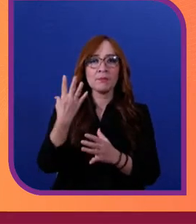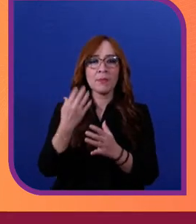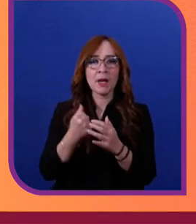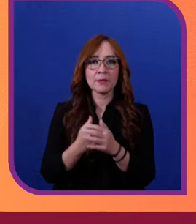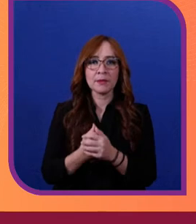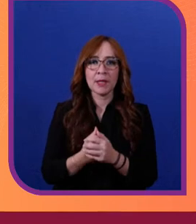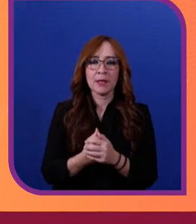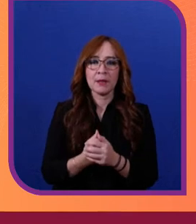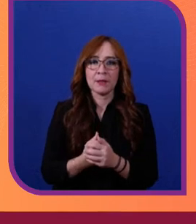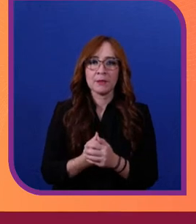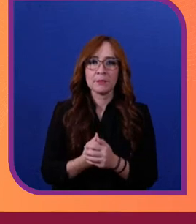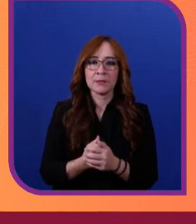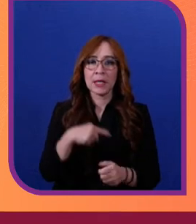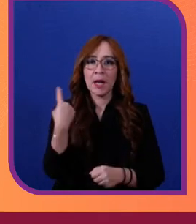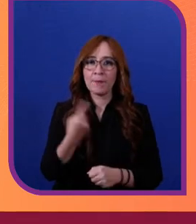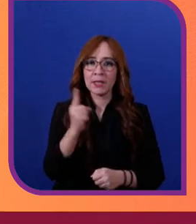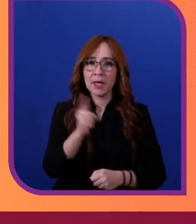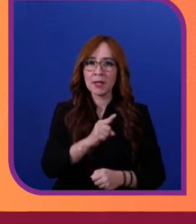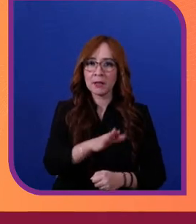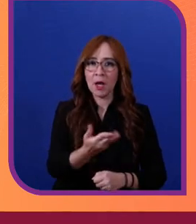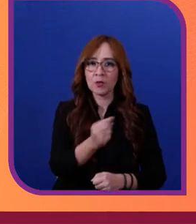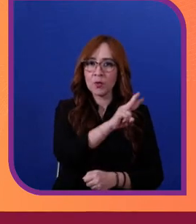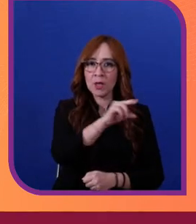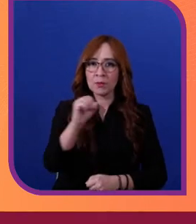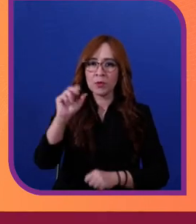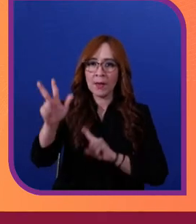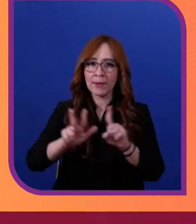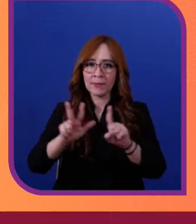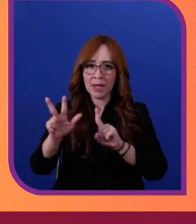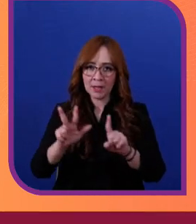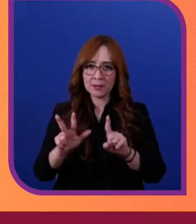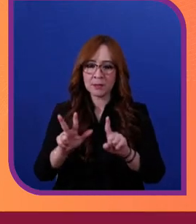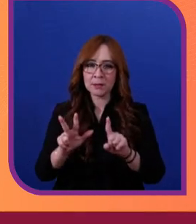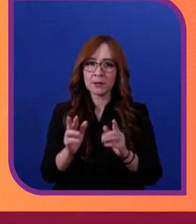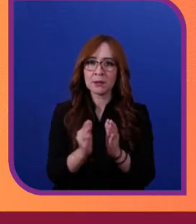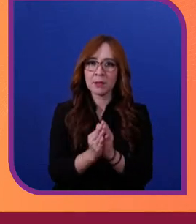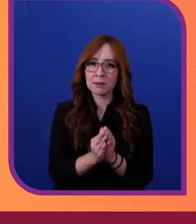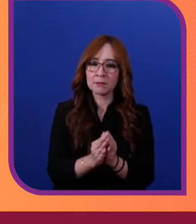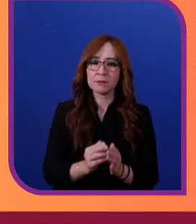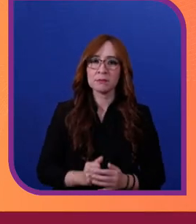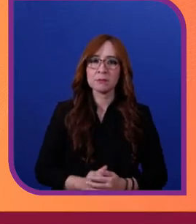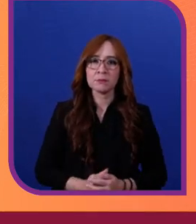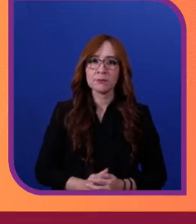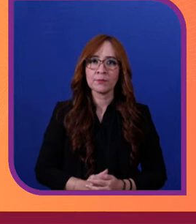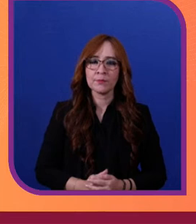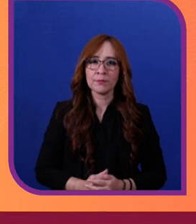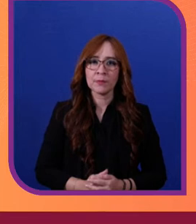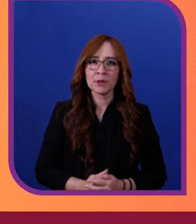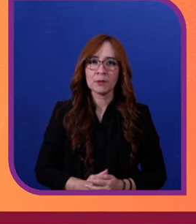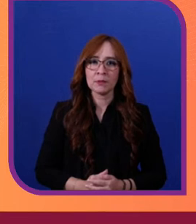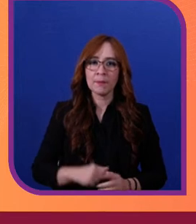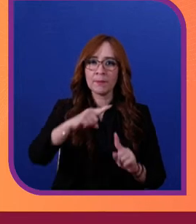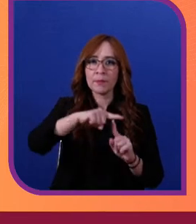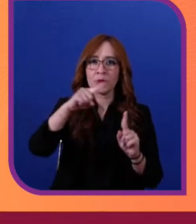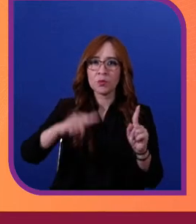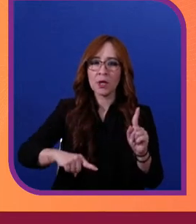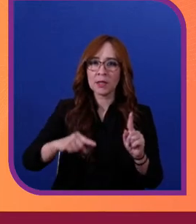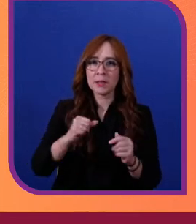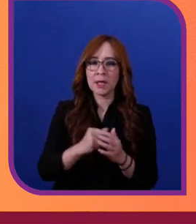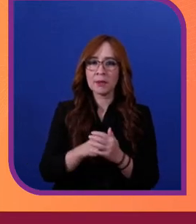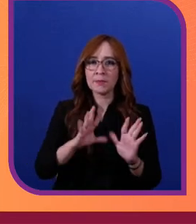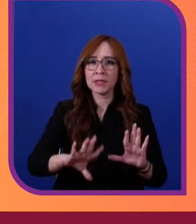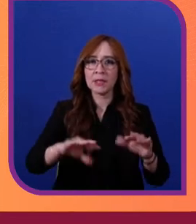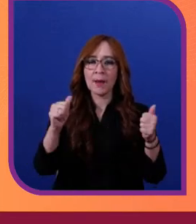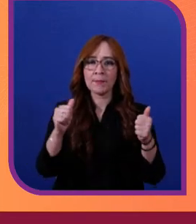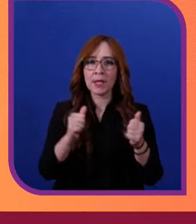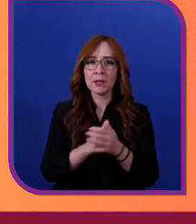the old show the assignment for providing the project development facility for pipis